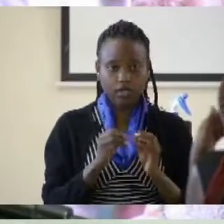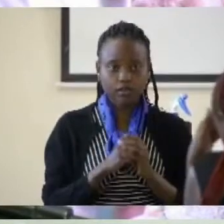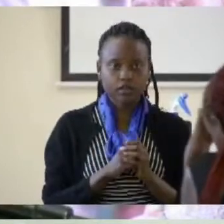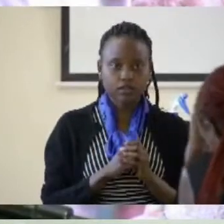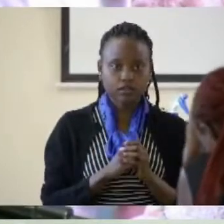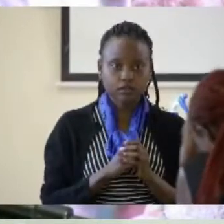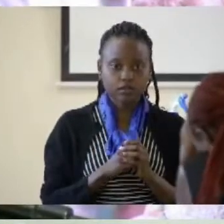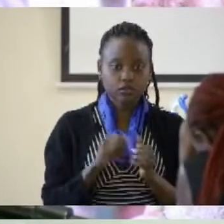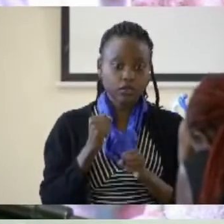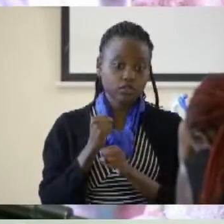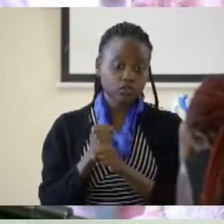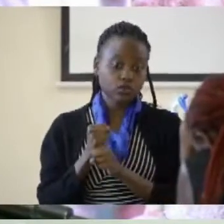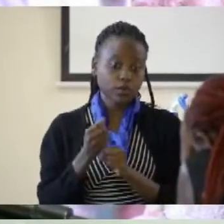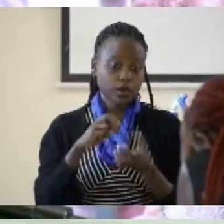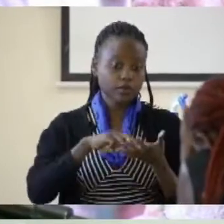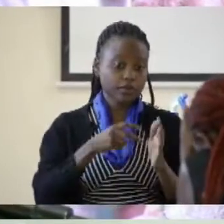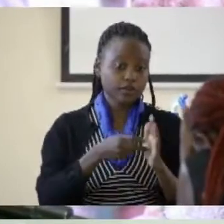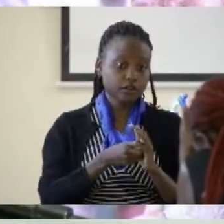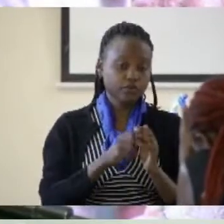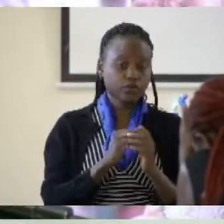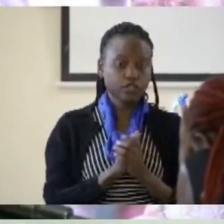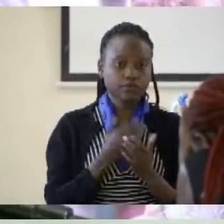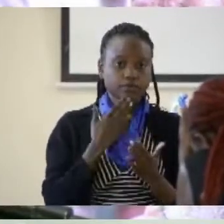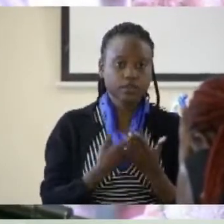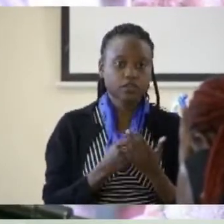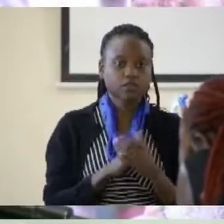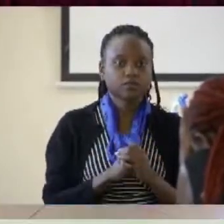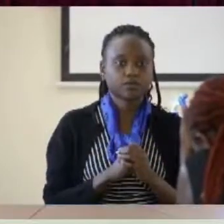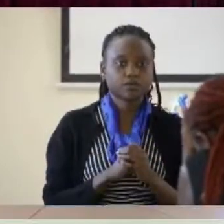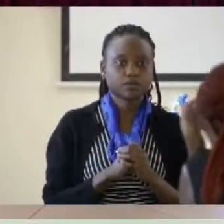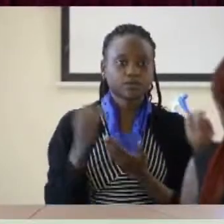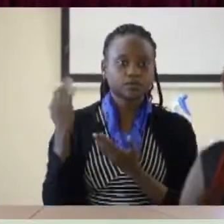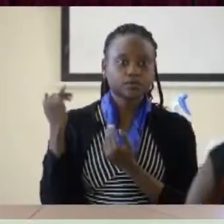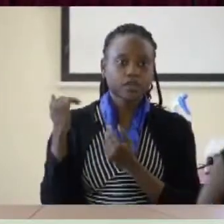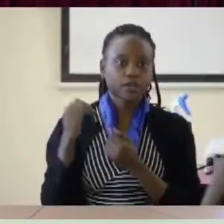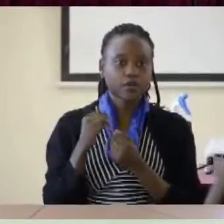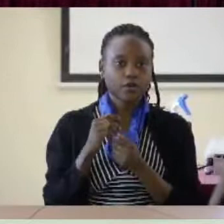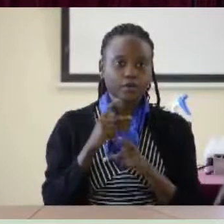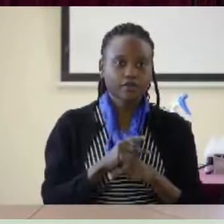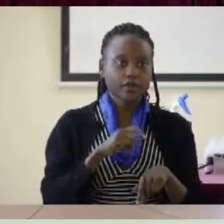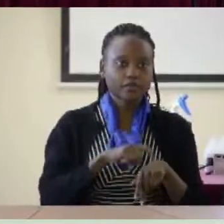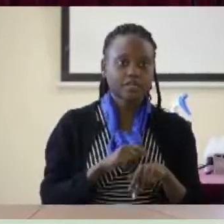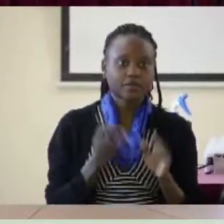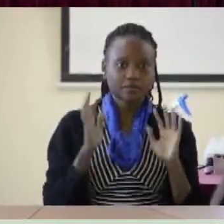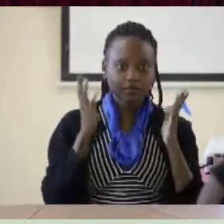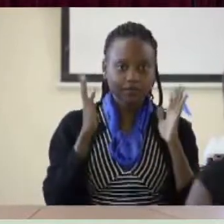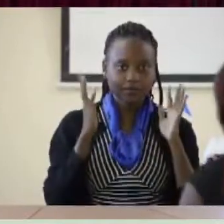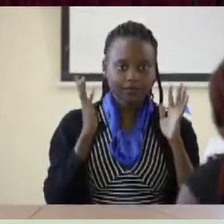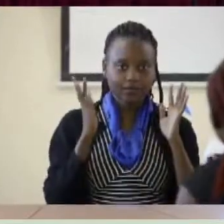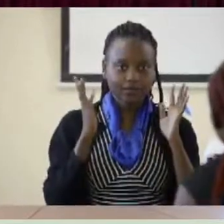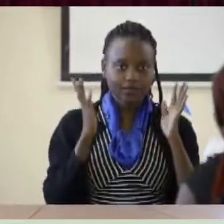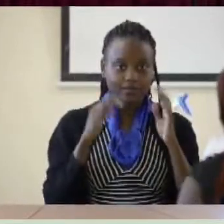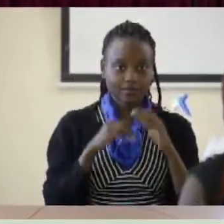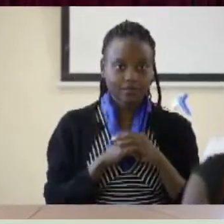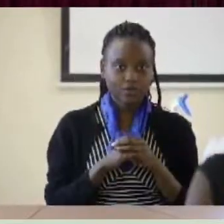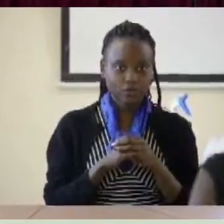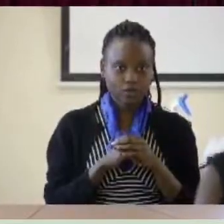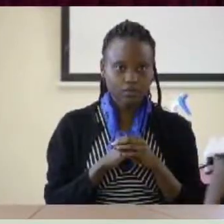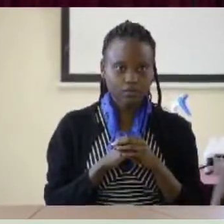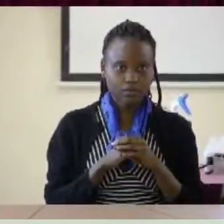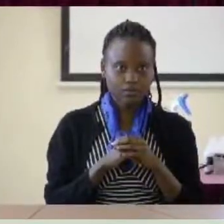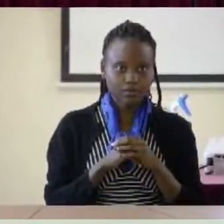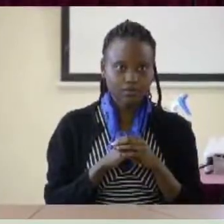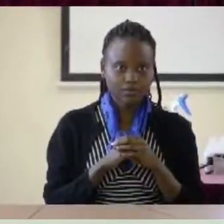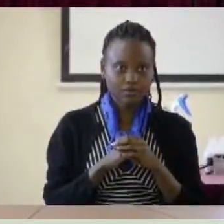work meaningfully when it's given to you. Thank you. I hope I've kept time. Yes, you have. Thank you